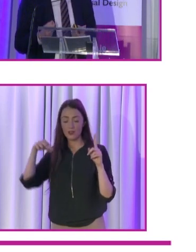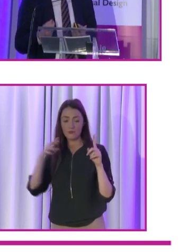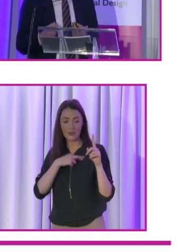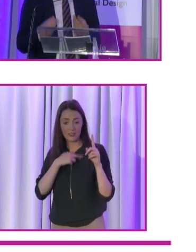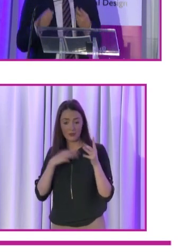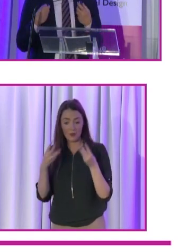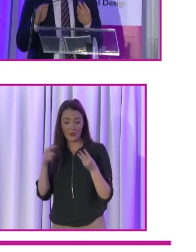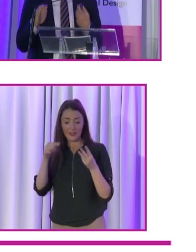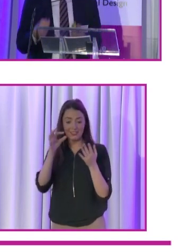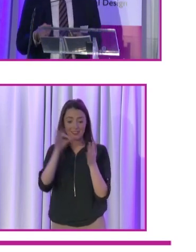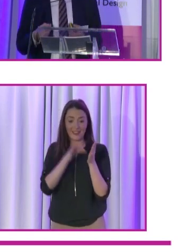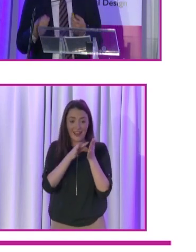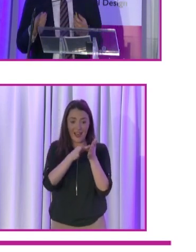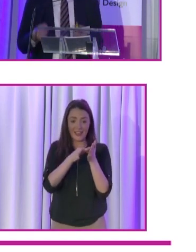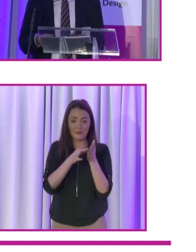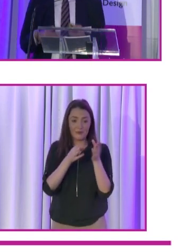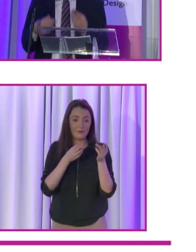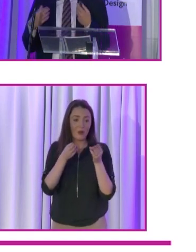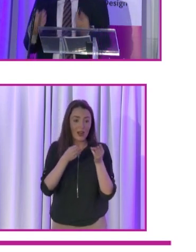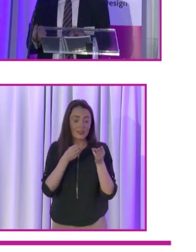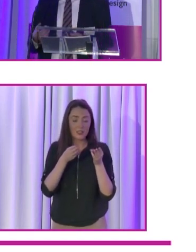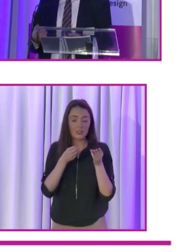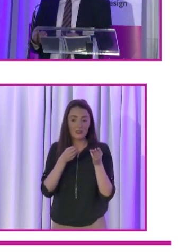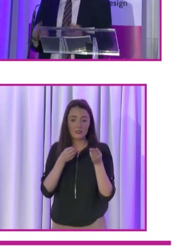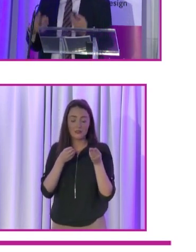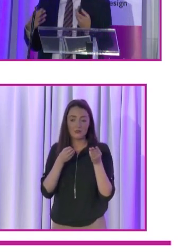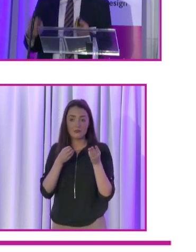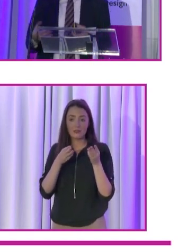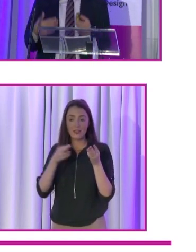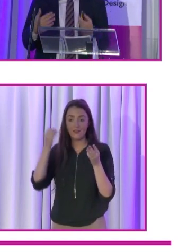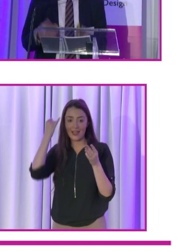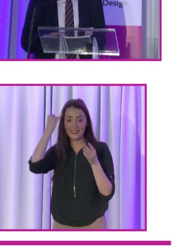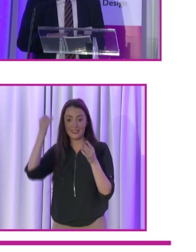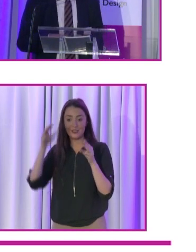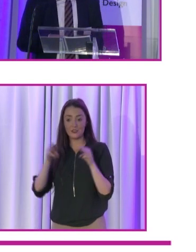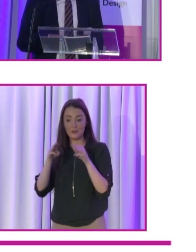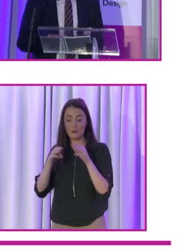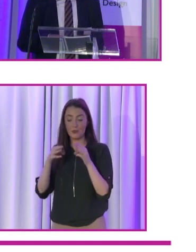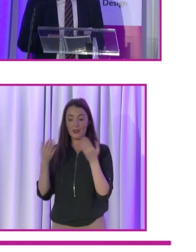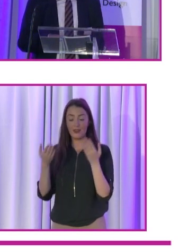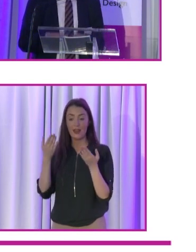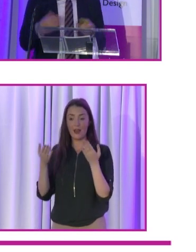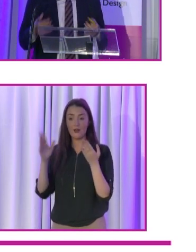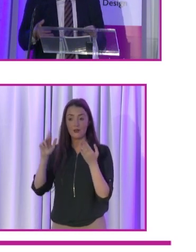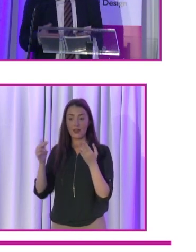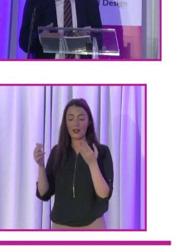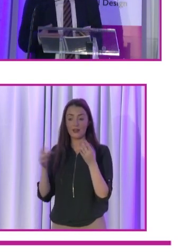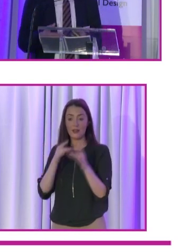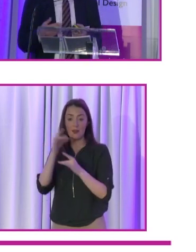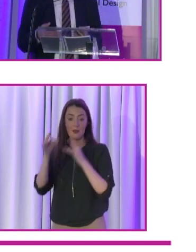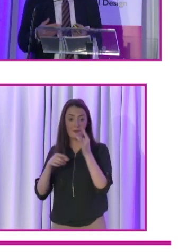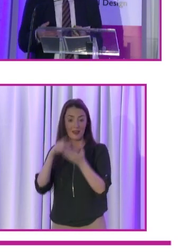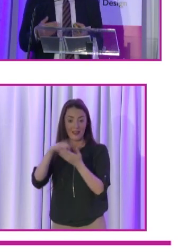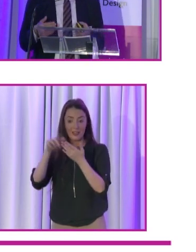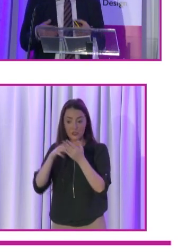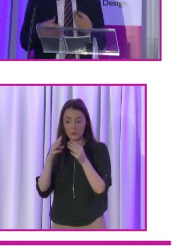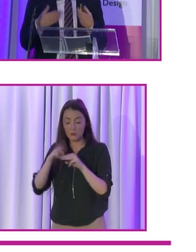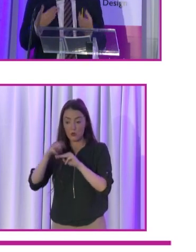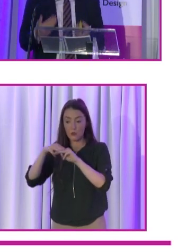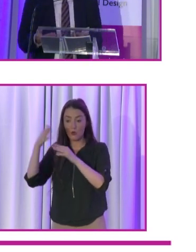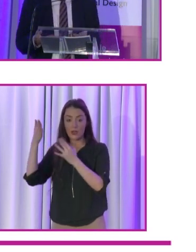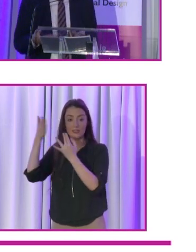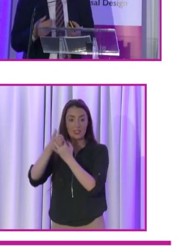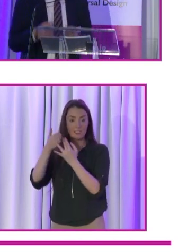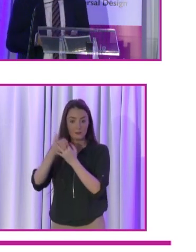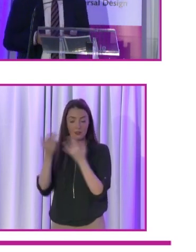be practical, to give ideas to member state and electoral authorities on how they can make their elections more accessible, how they